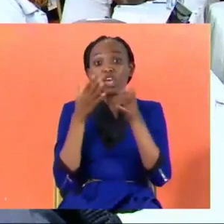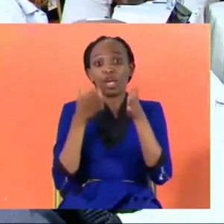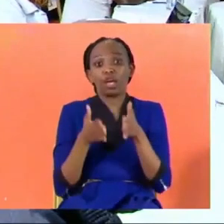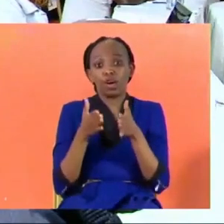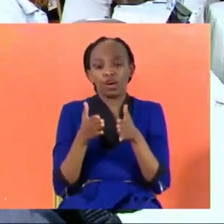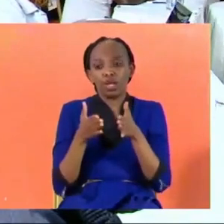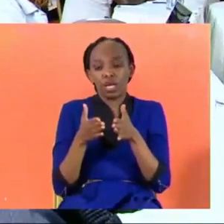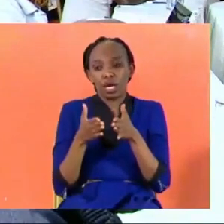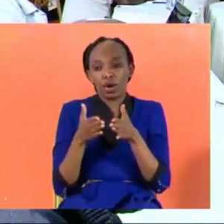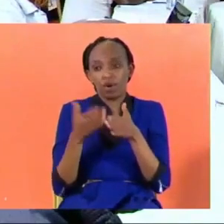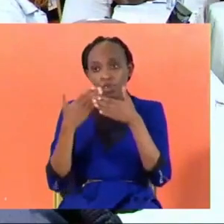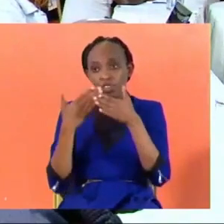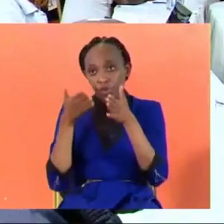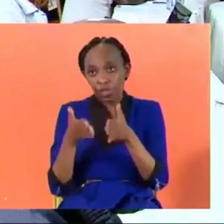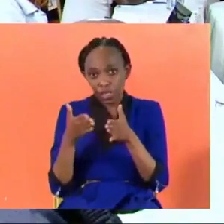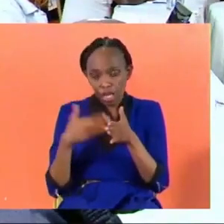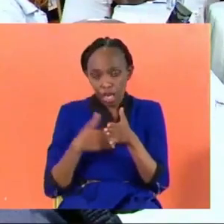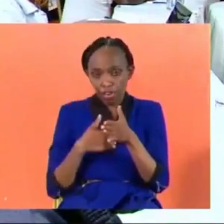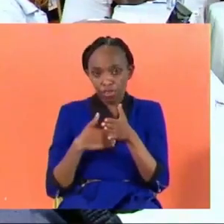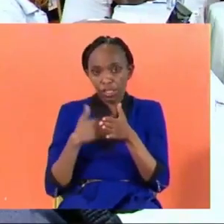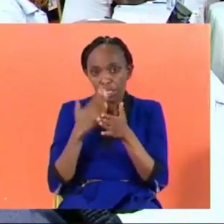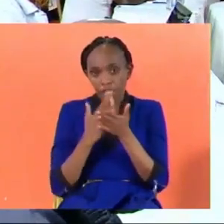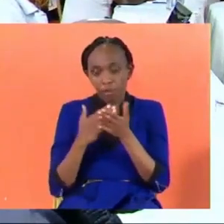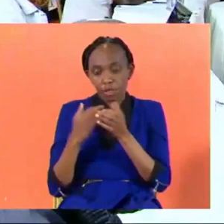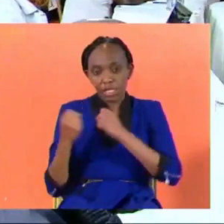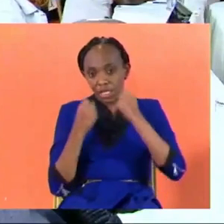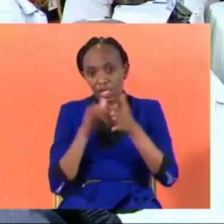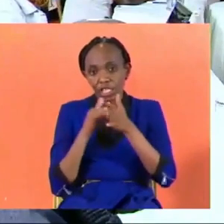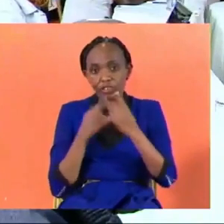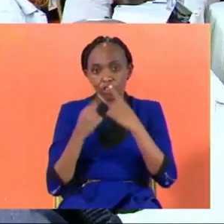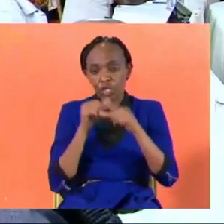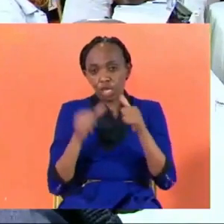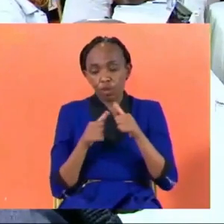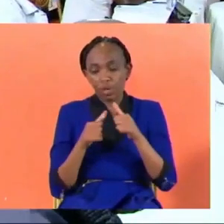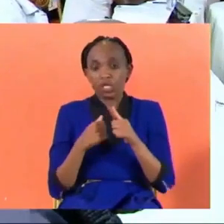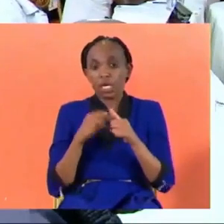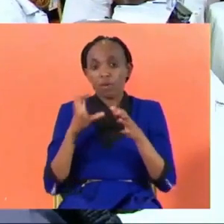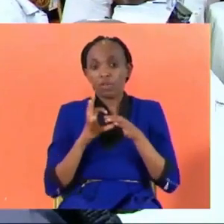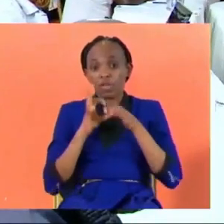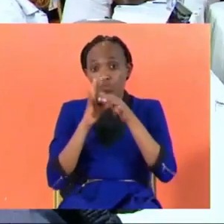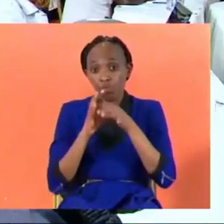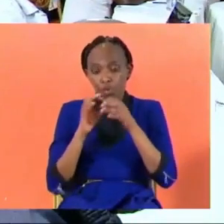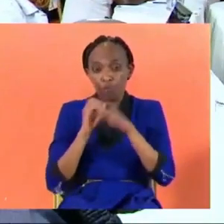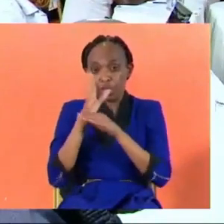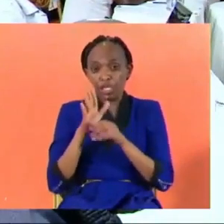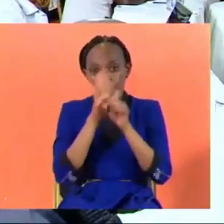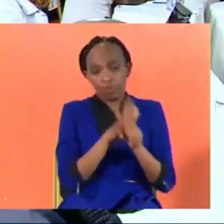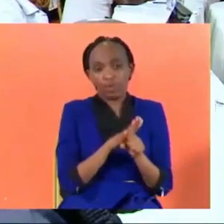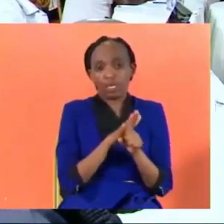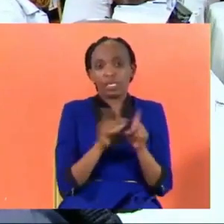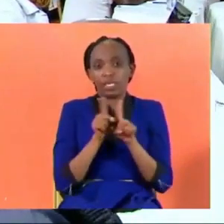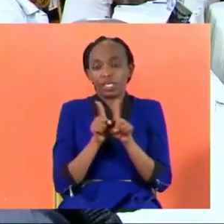So in the run-up to this, there were a number of strengths. I was talking about the traditional media being harnessed, as well as the